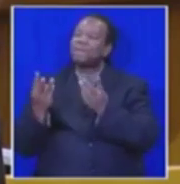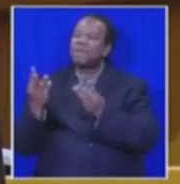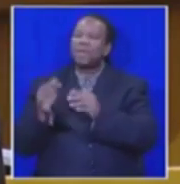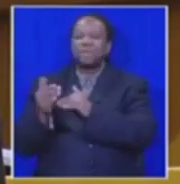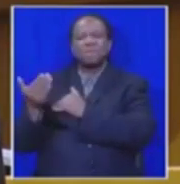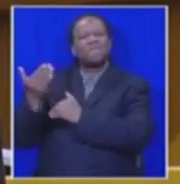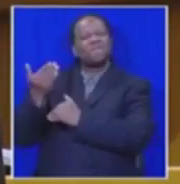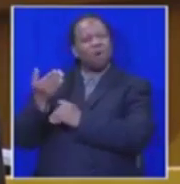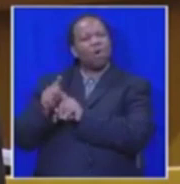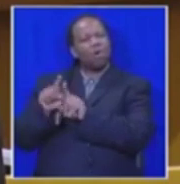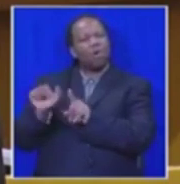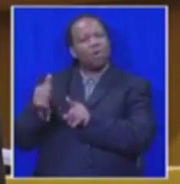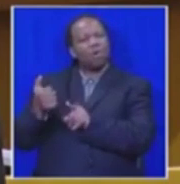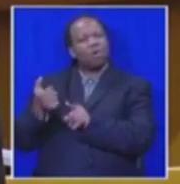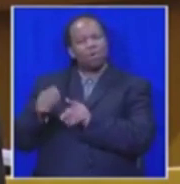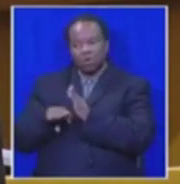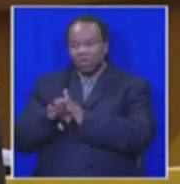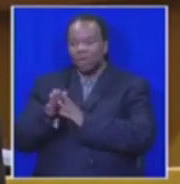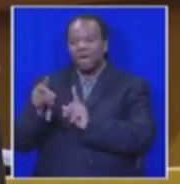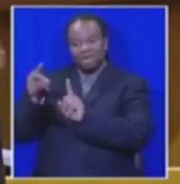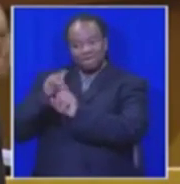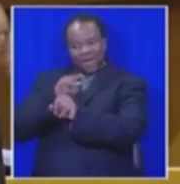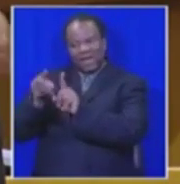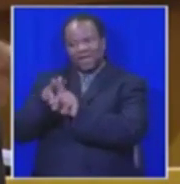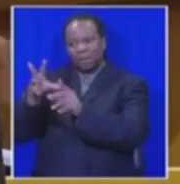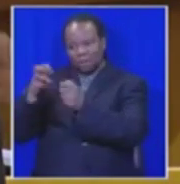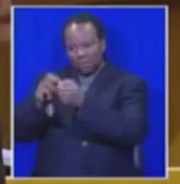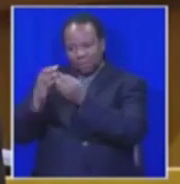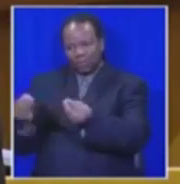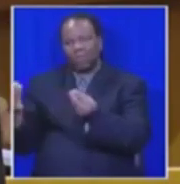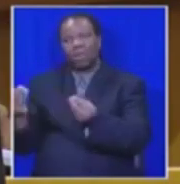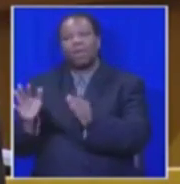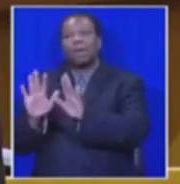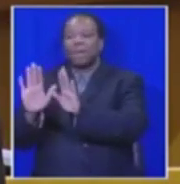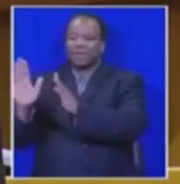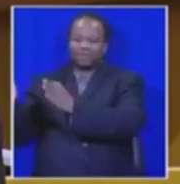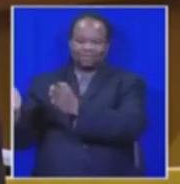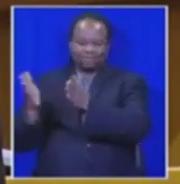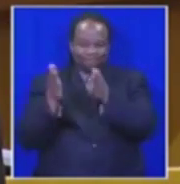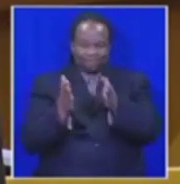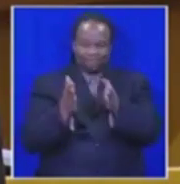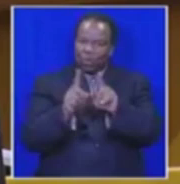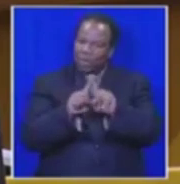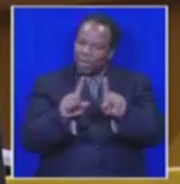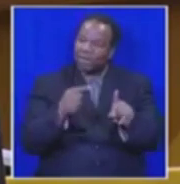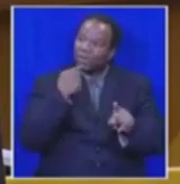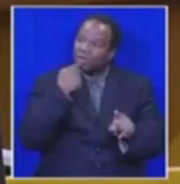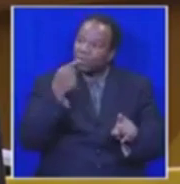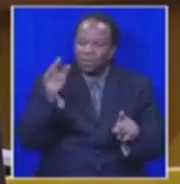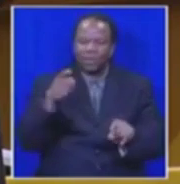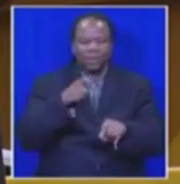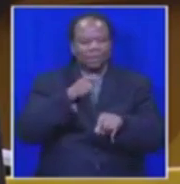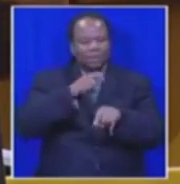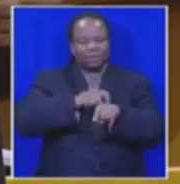never addressed that issue to say now we are in a different situation. So people, once